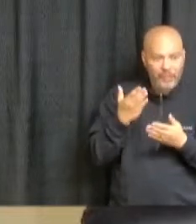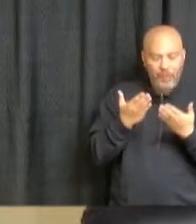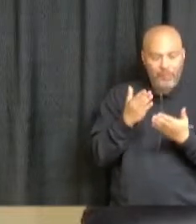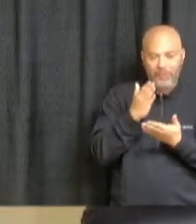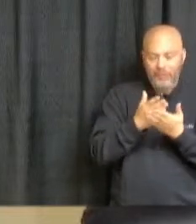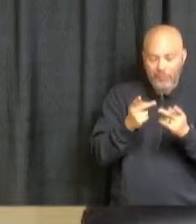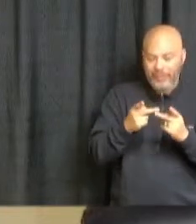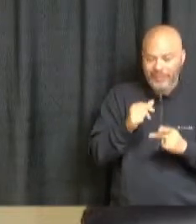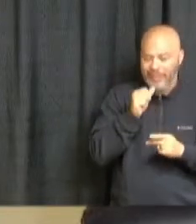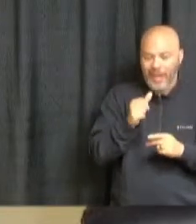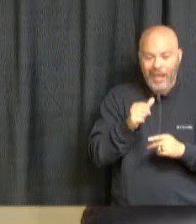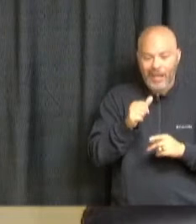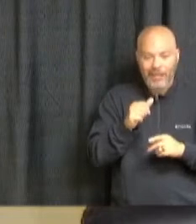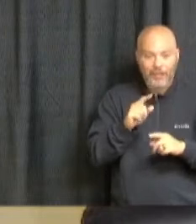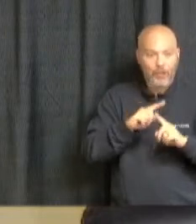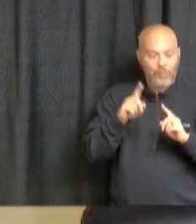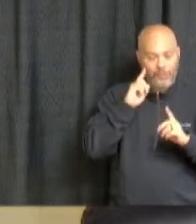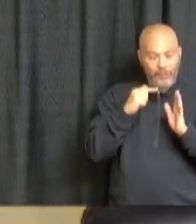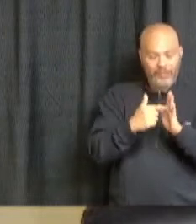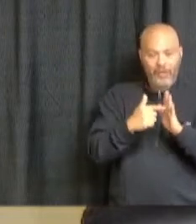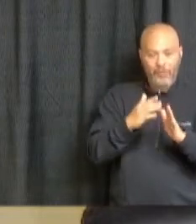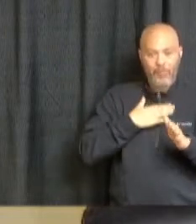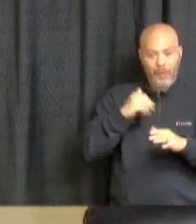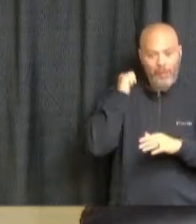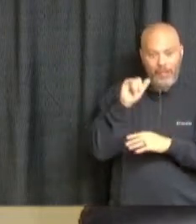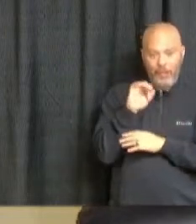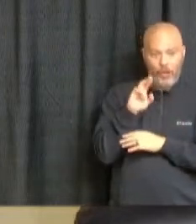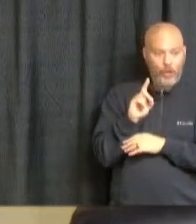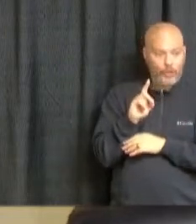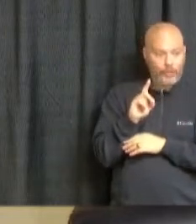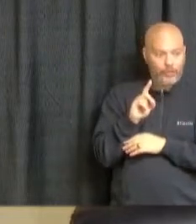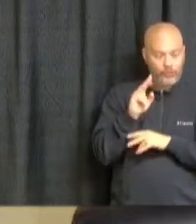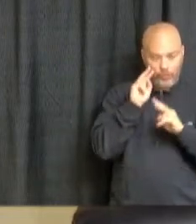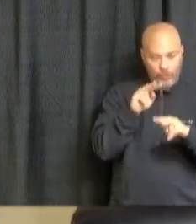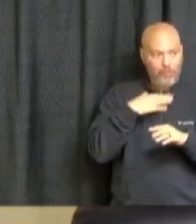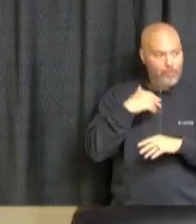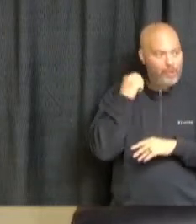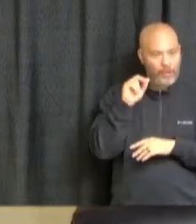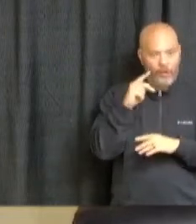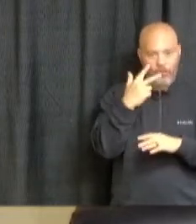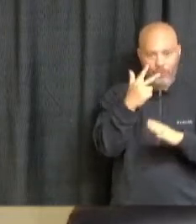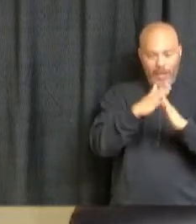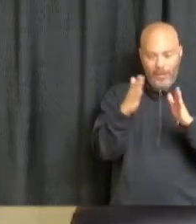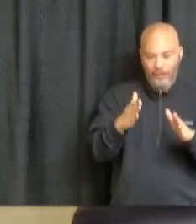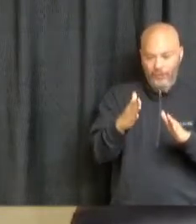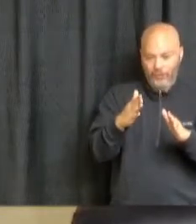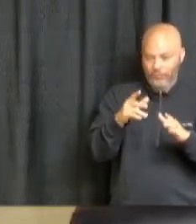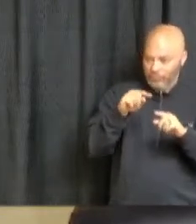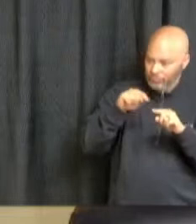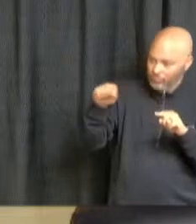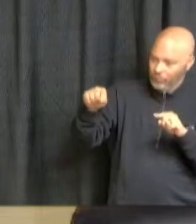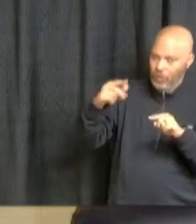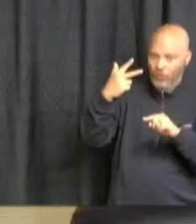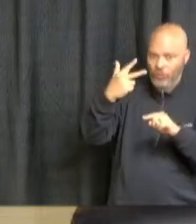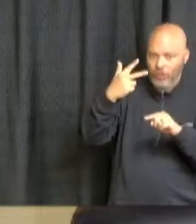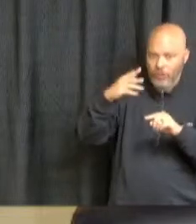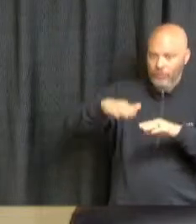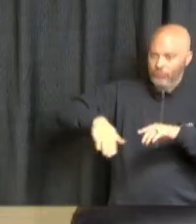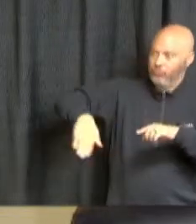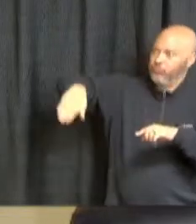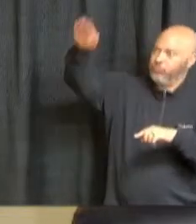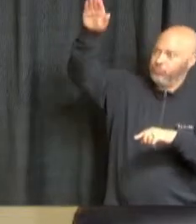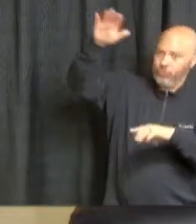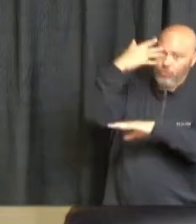so much. But I mean, like for example, like my backyard, I look at my backyard, count 3 houses down, 3-story apartment building right